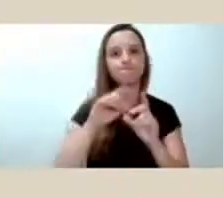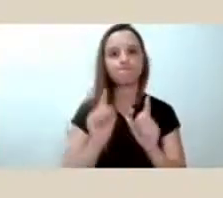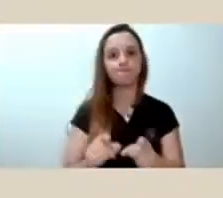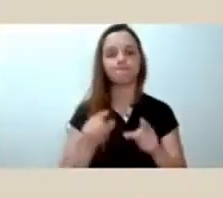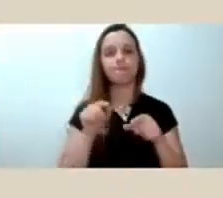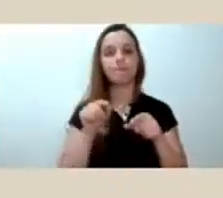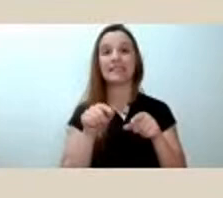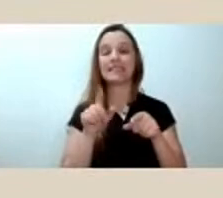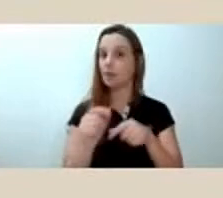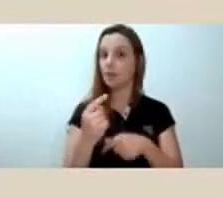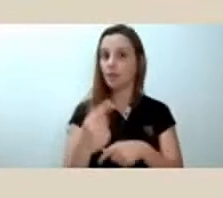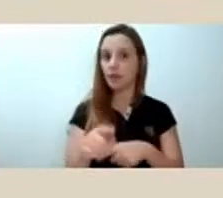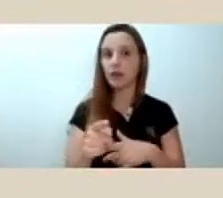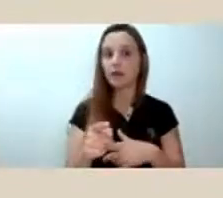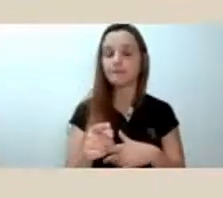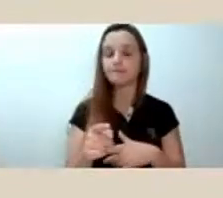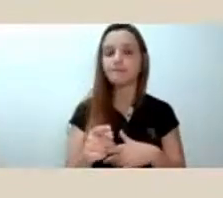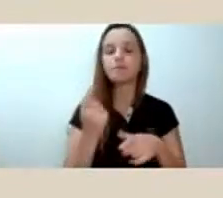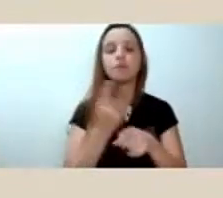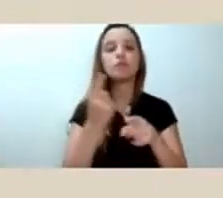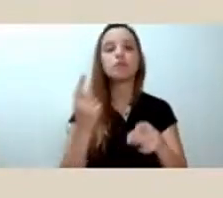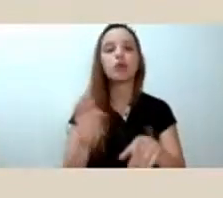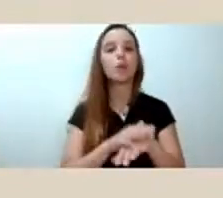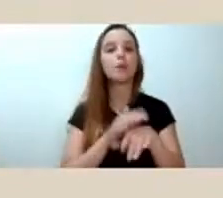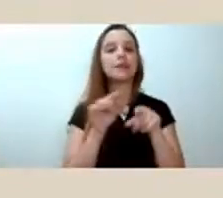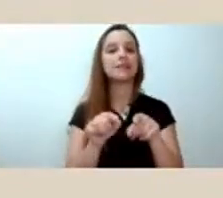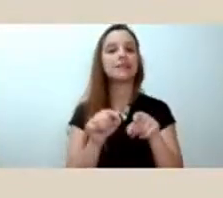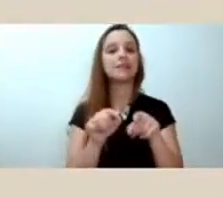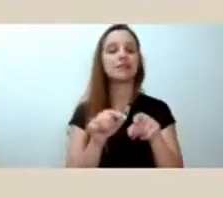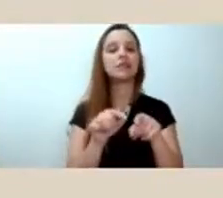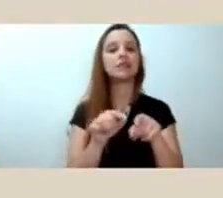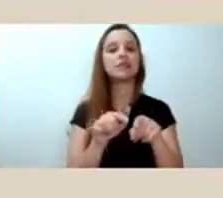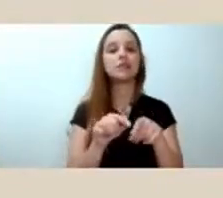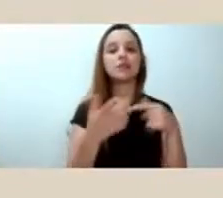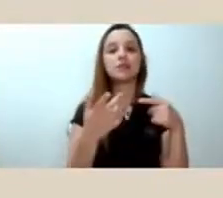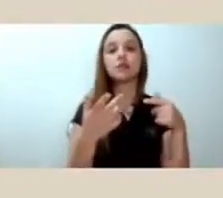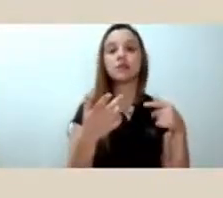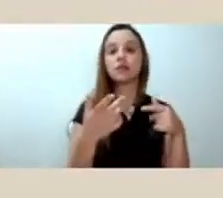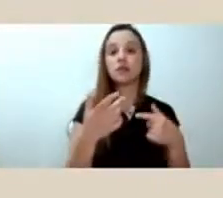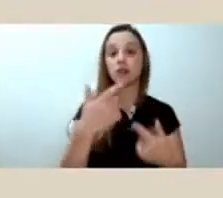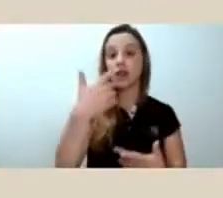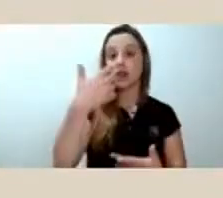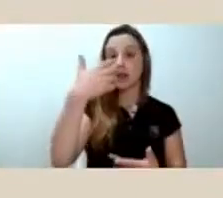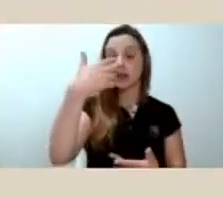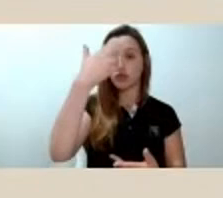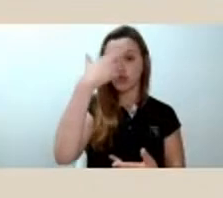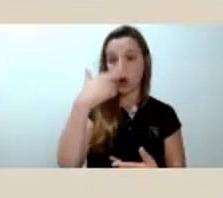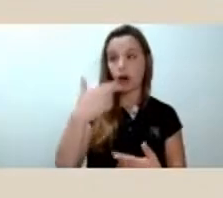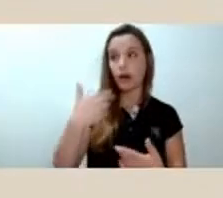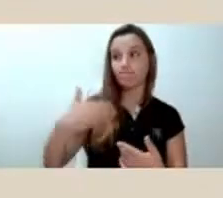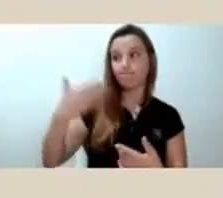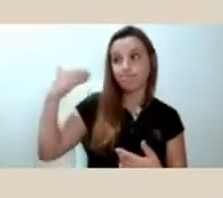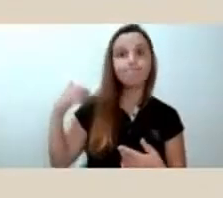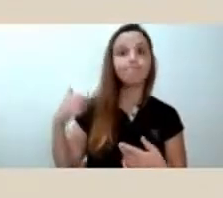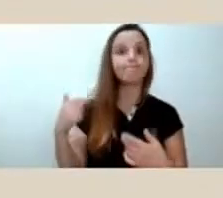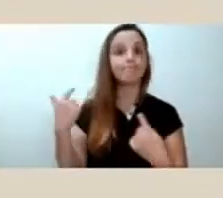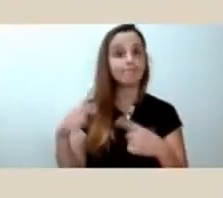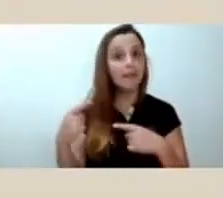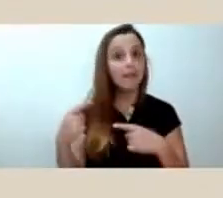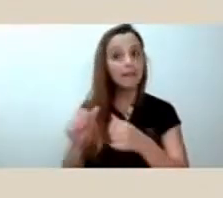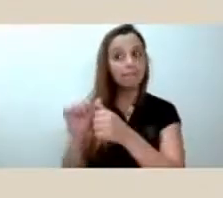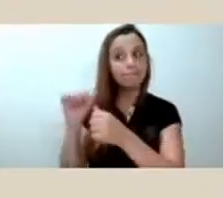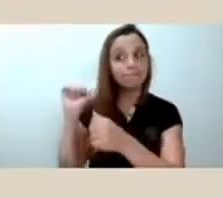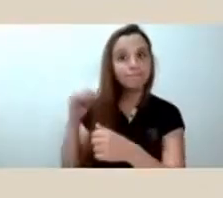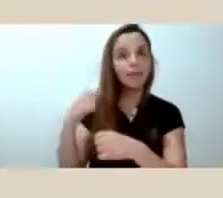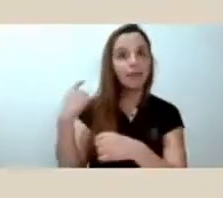know, because of the history, it has racism and sexism and all kinds